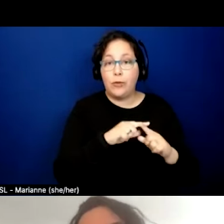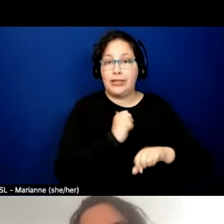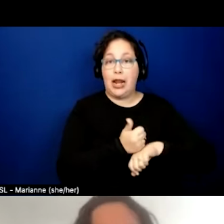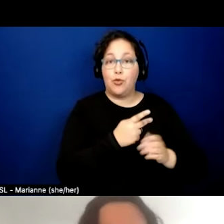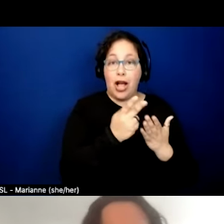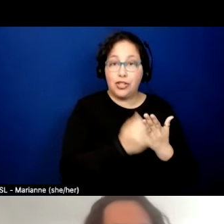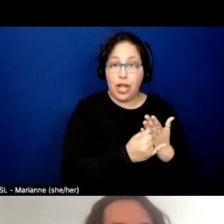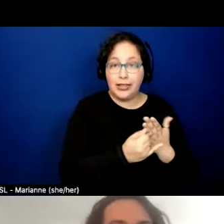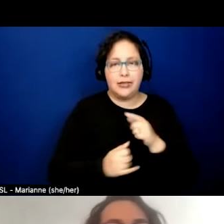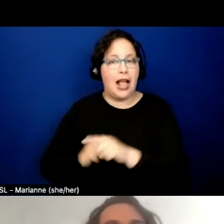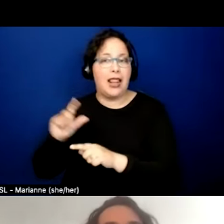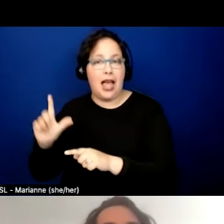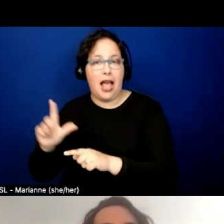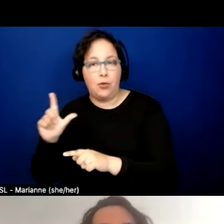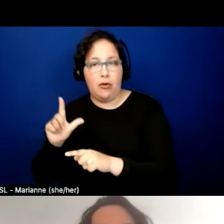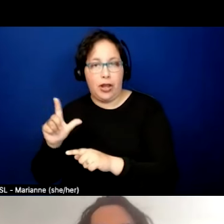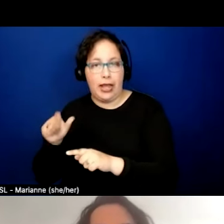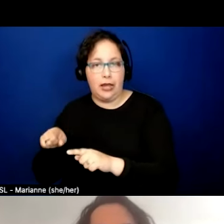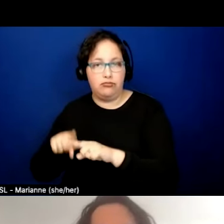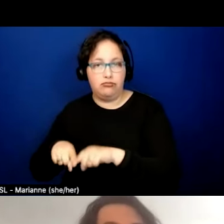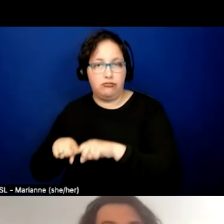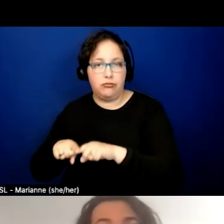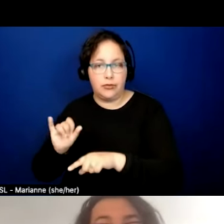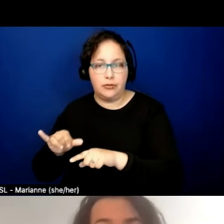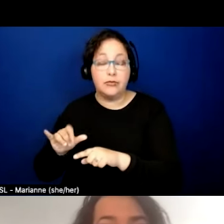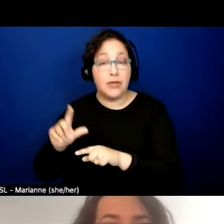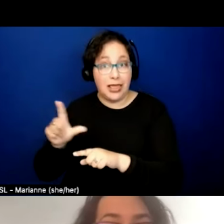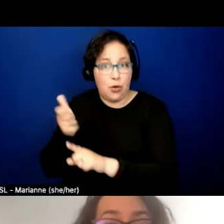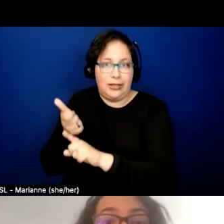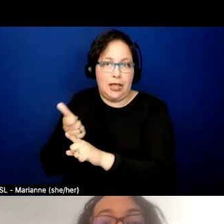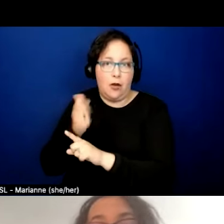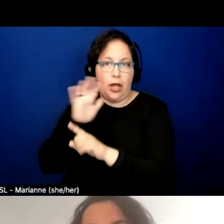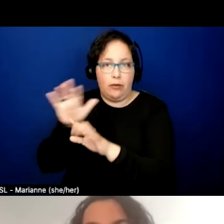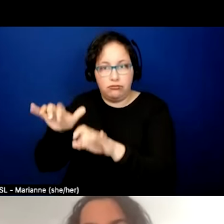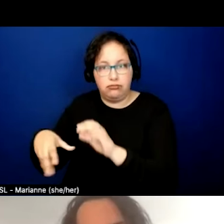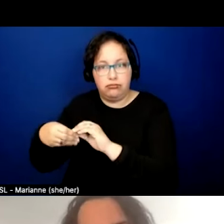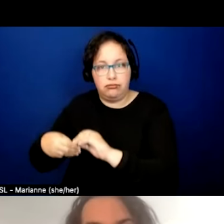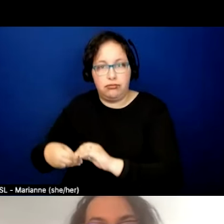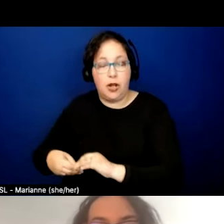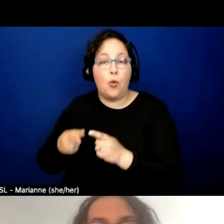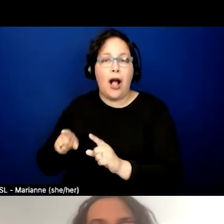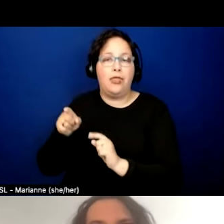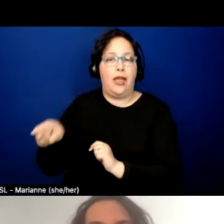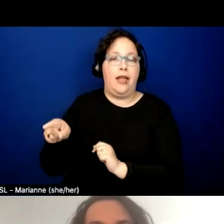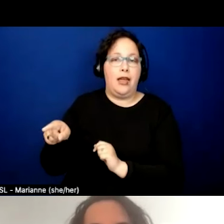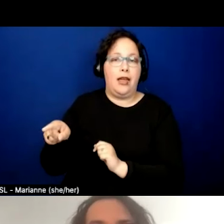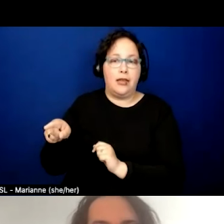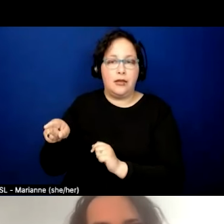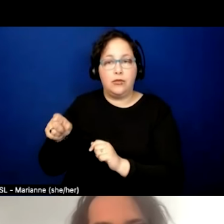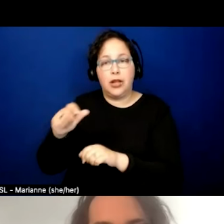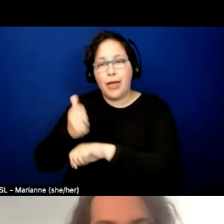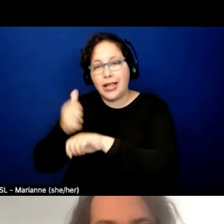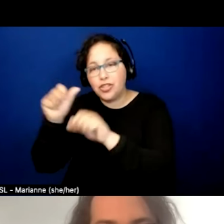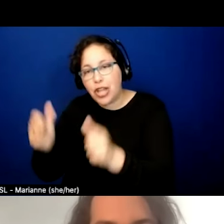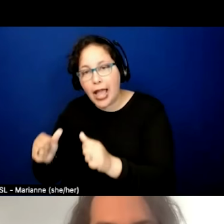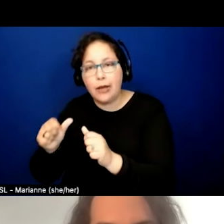and library-generated outputs that the library itself generates as it is creating shapes that are